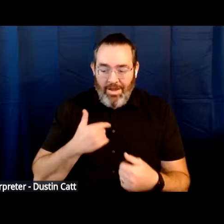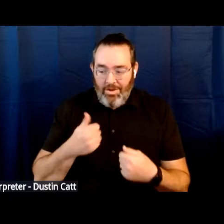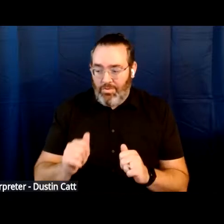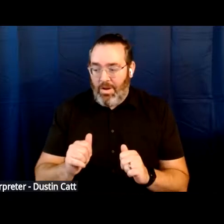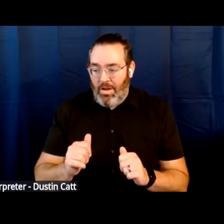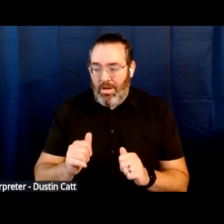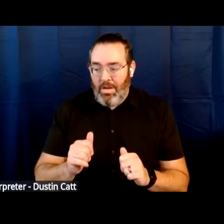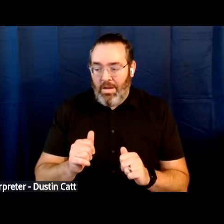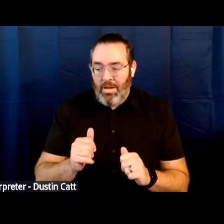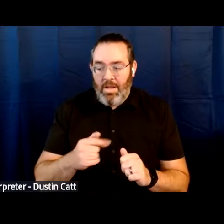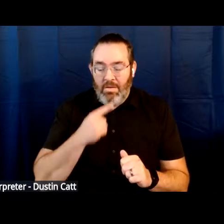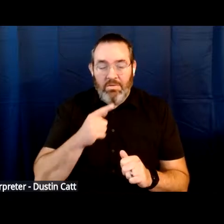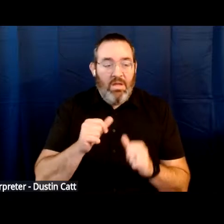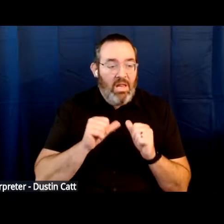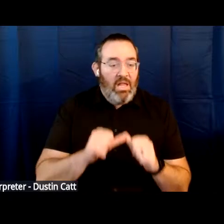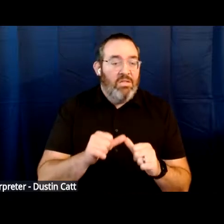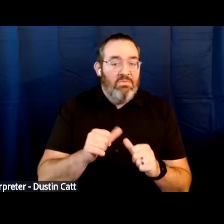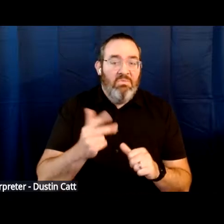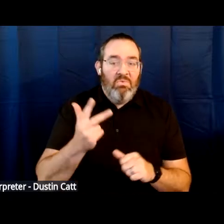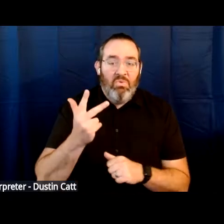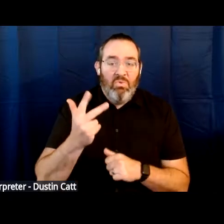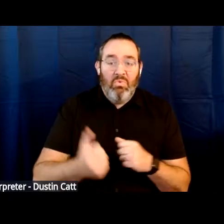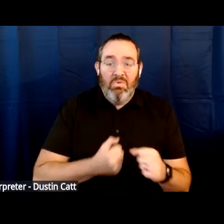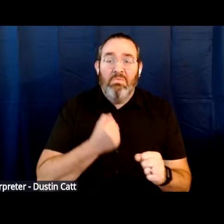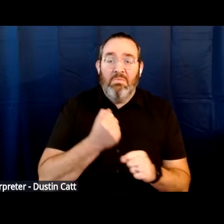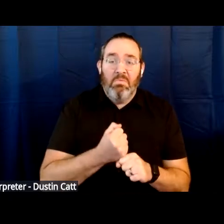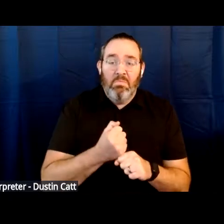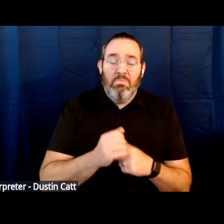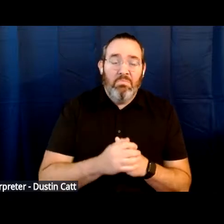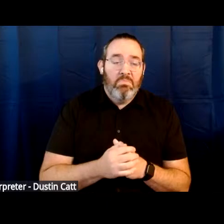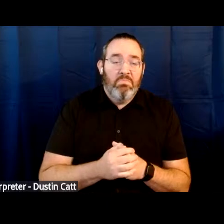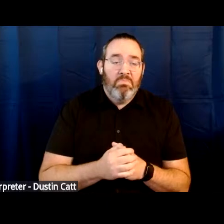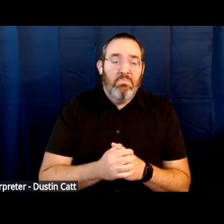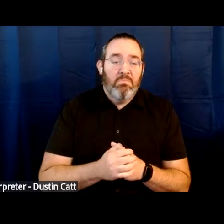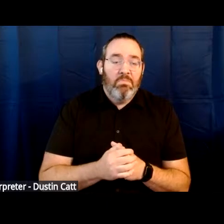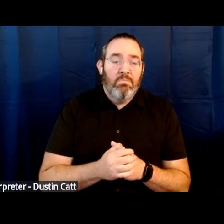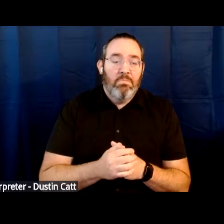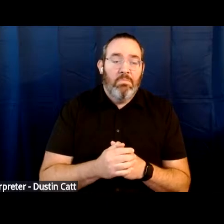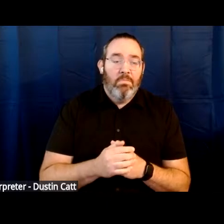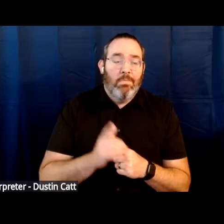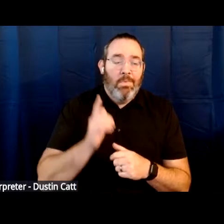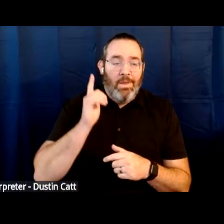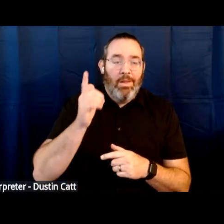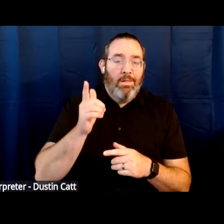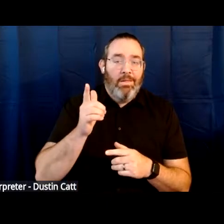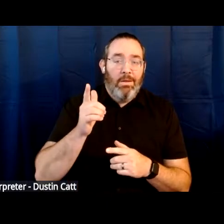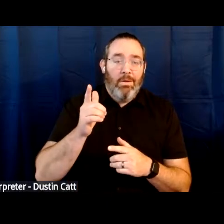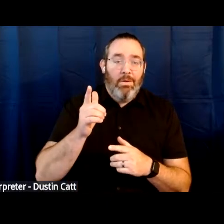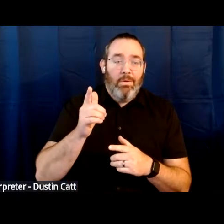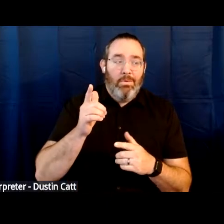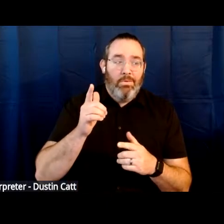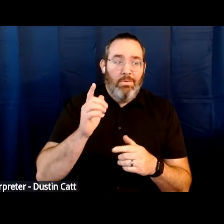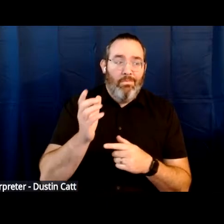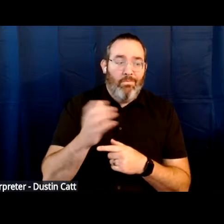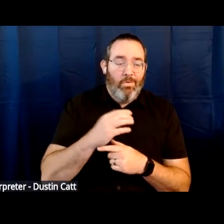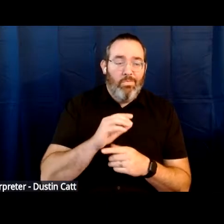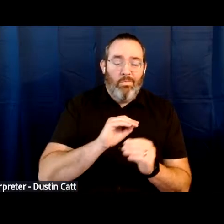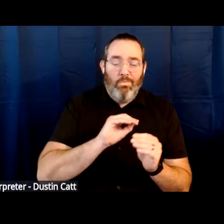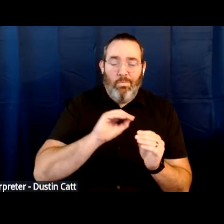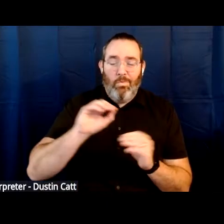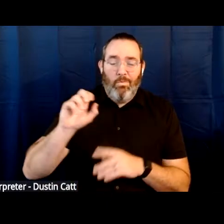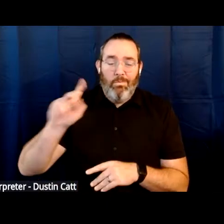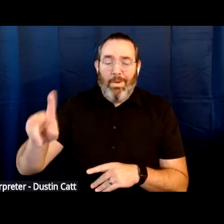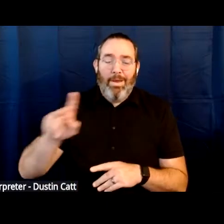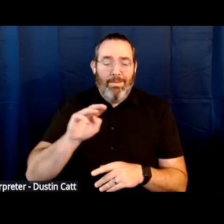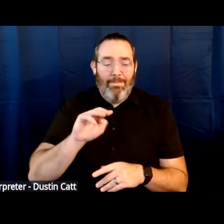that lasted for 3 years, and eventually forced me to move back to Massachusetts, which was a good thing.